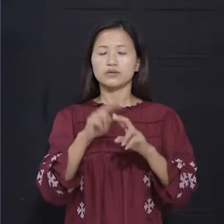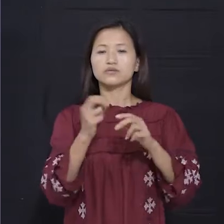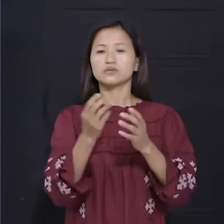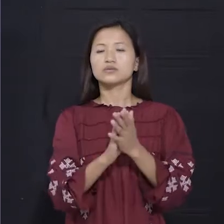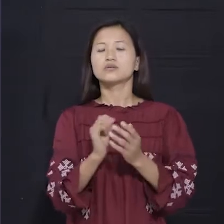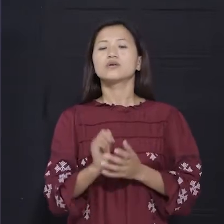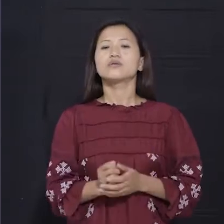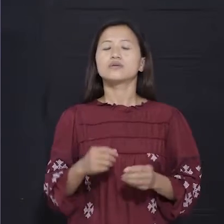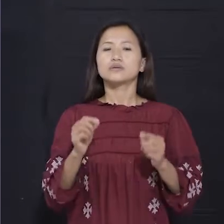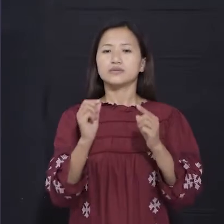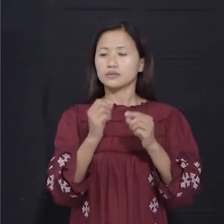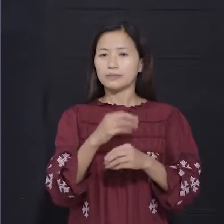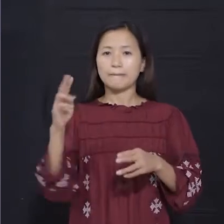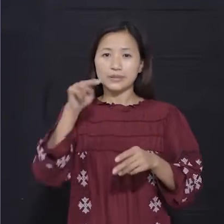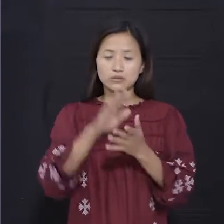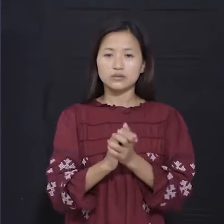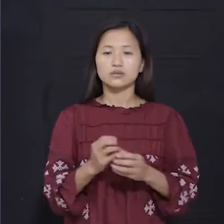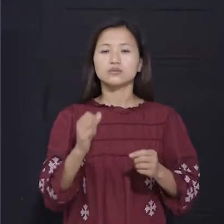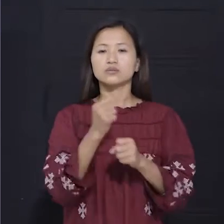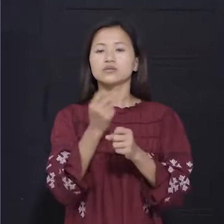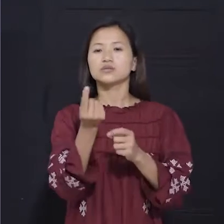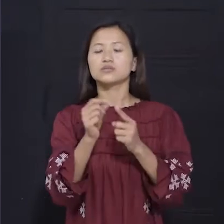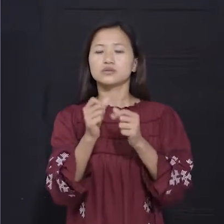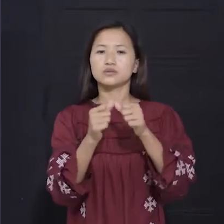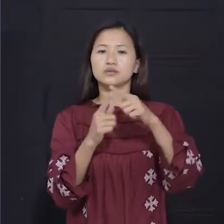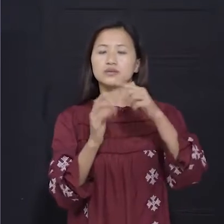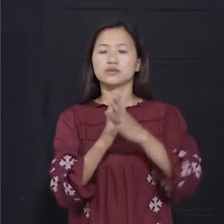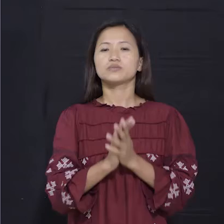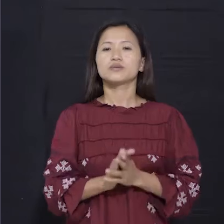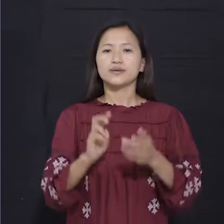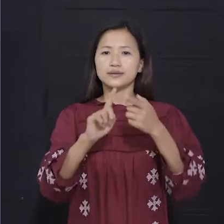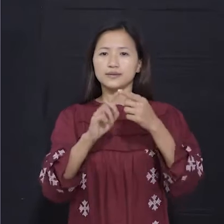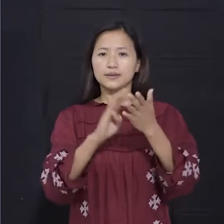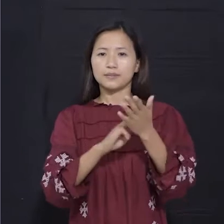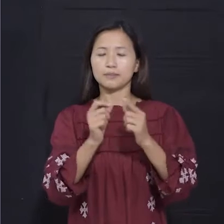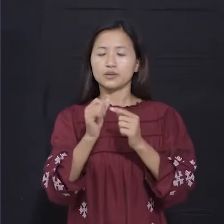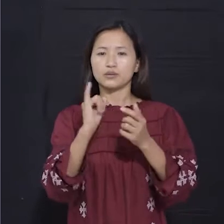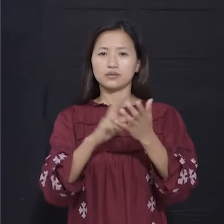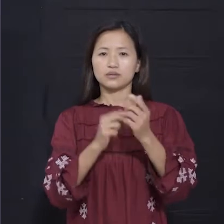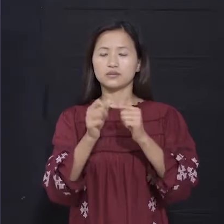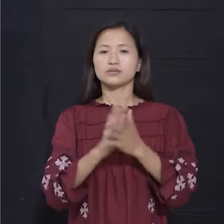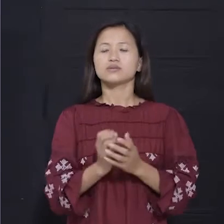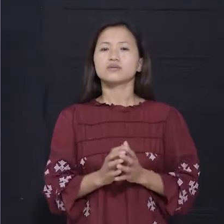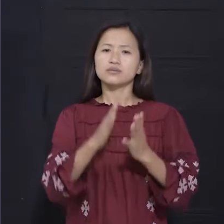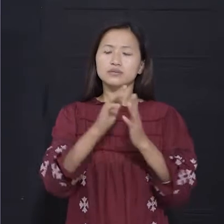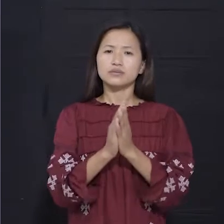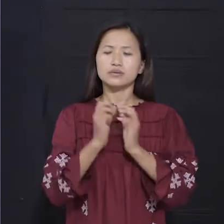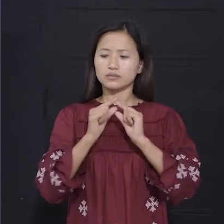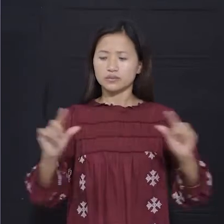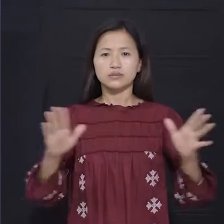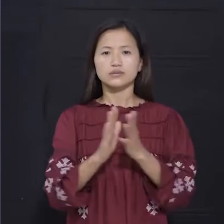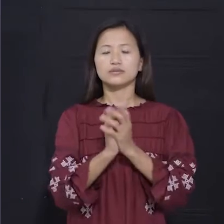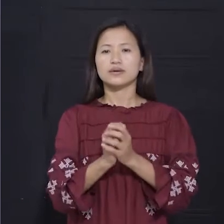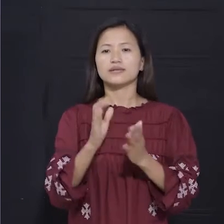the Gupta Empire. Now here, this Gupta Empire is considered as one of the greatest dynasties of